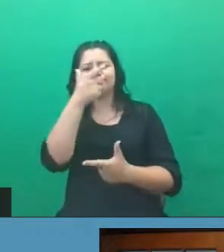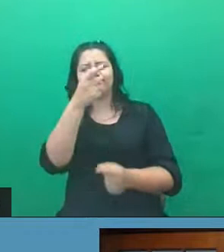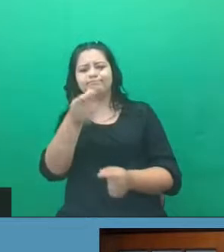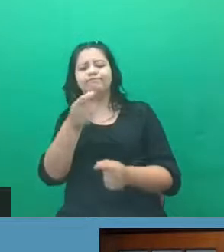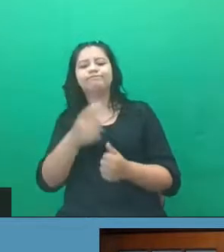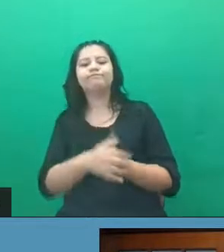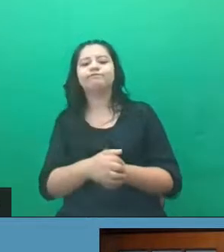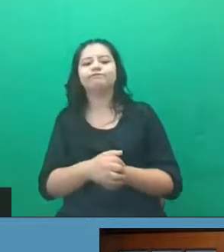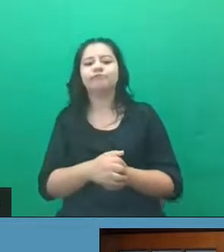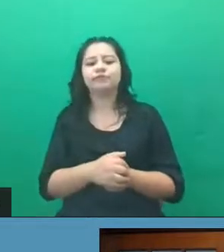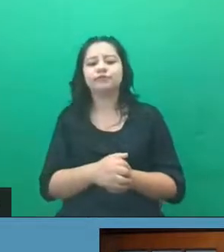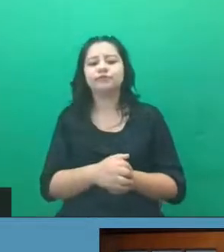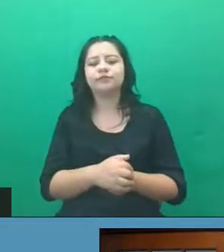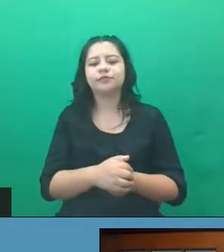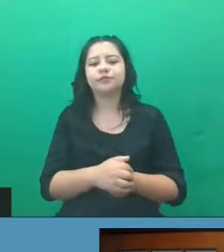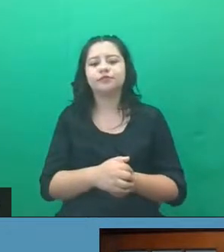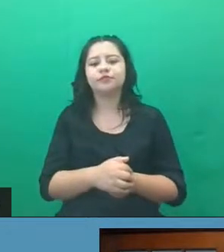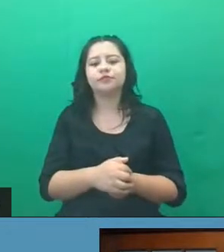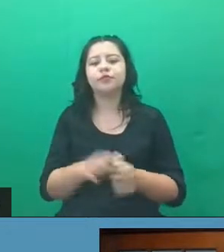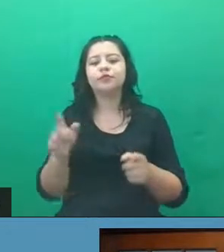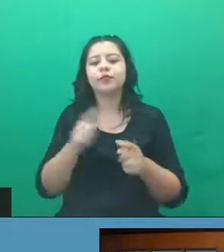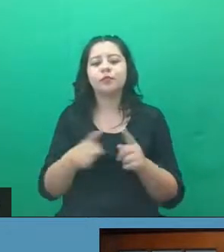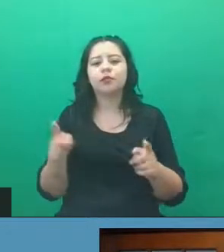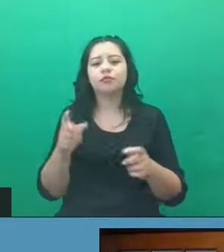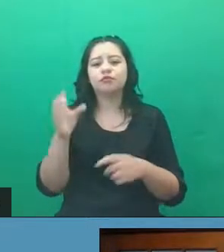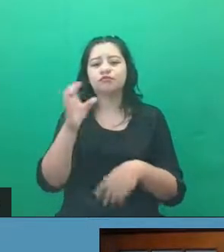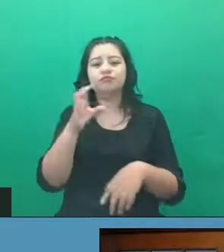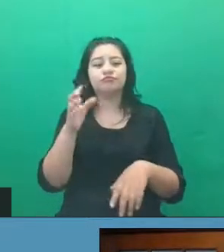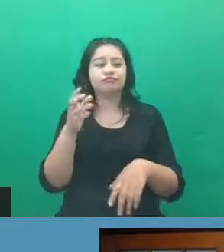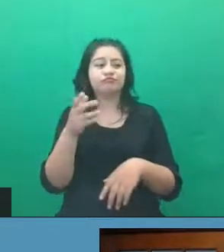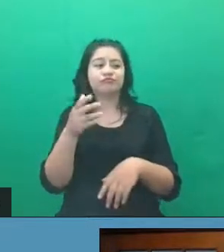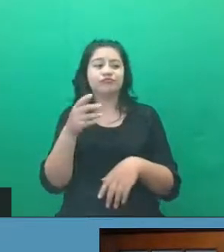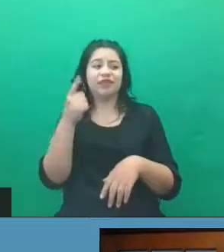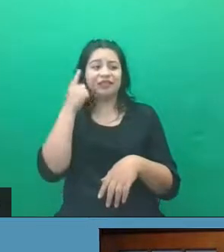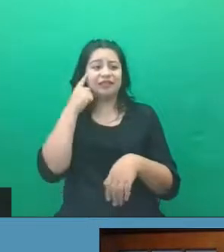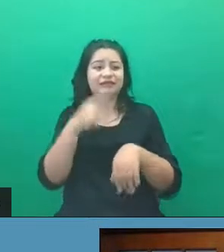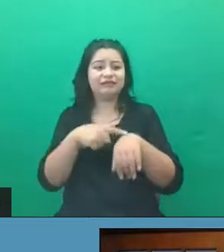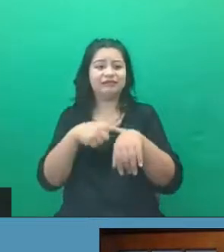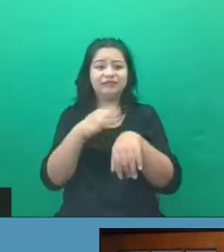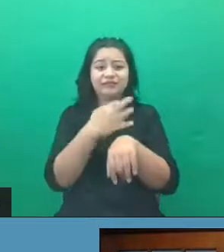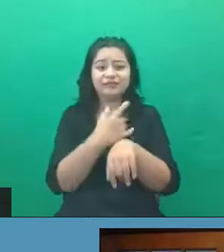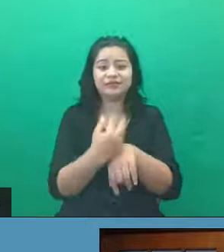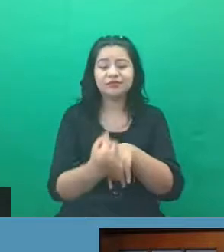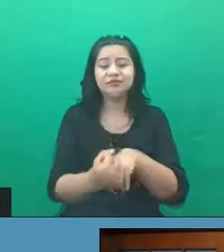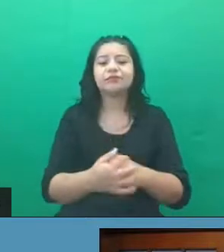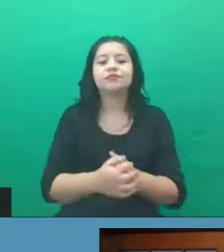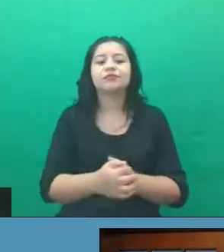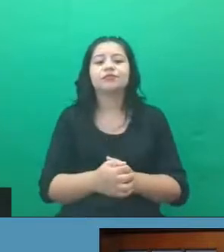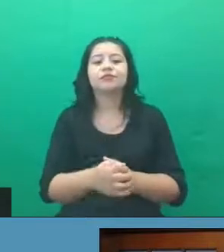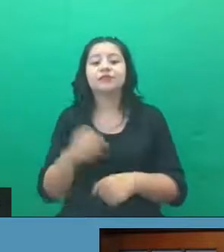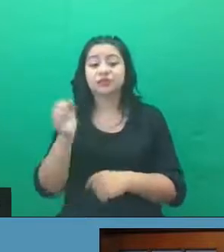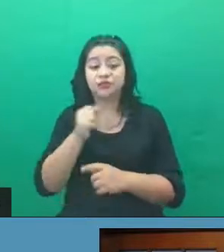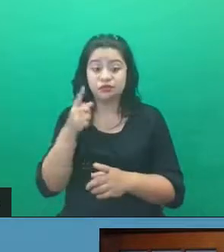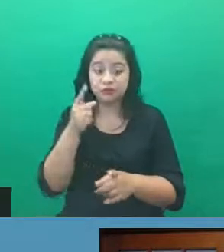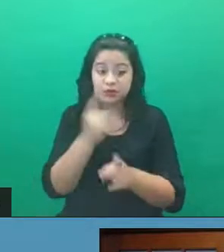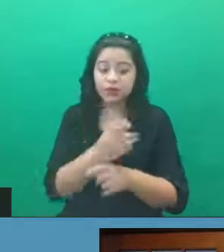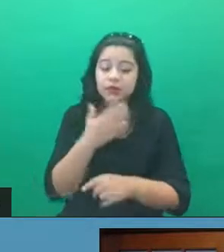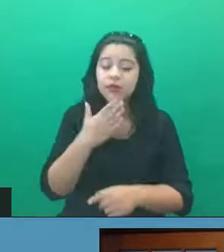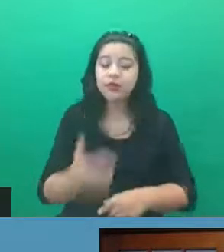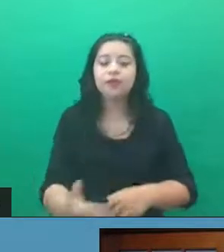up out there. But it looks like we're getting close to time. We are, as a matter of fact. Thank